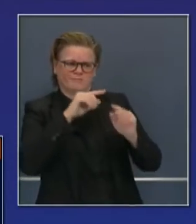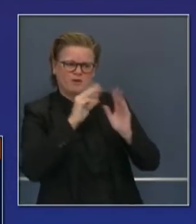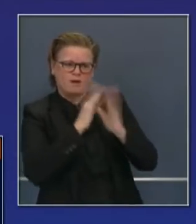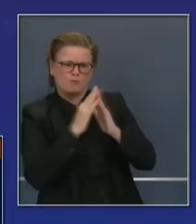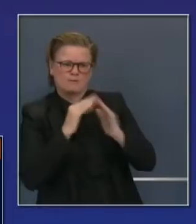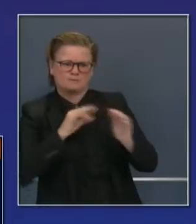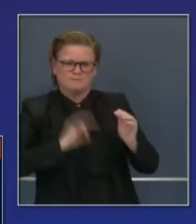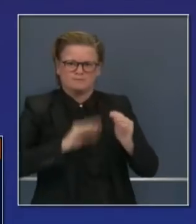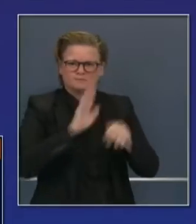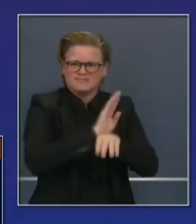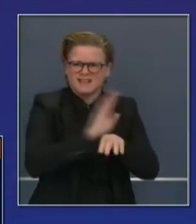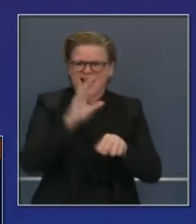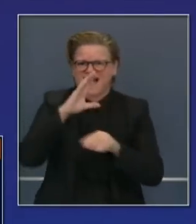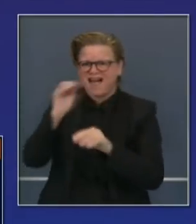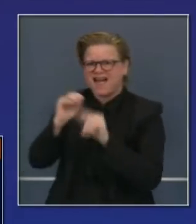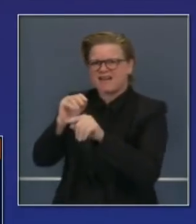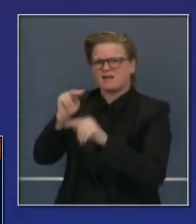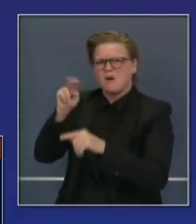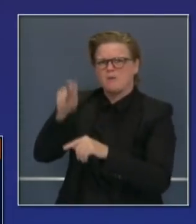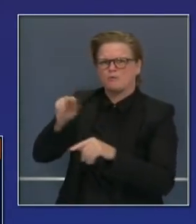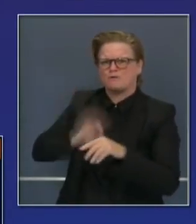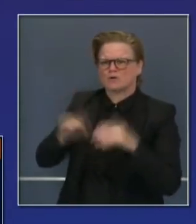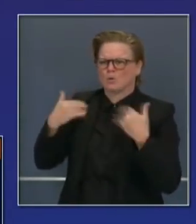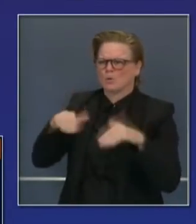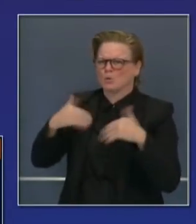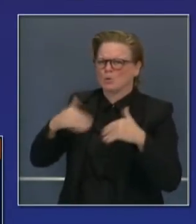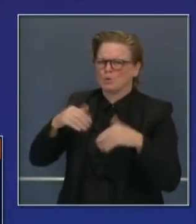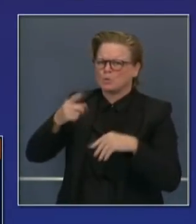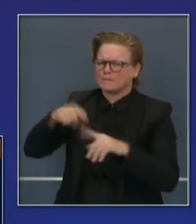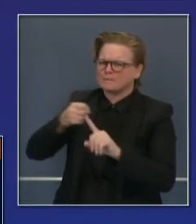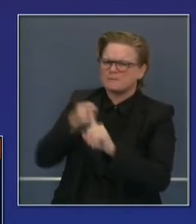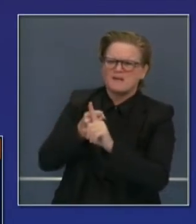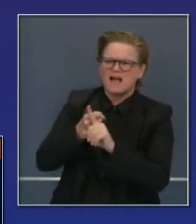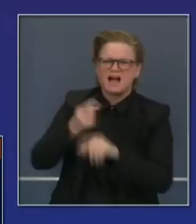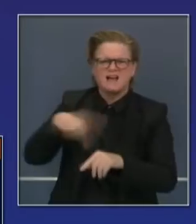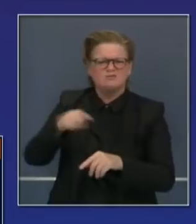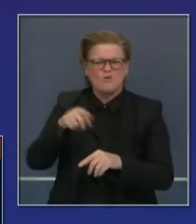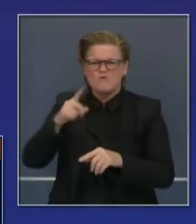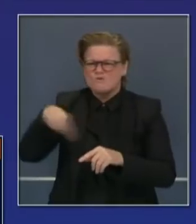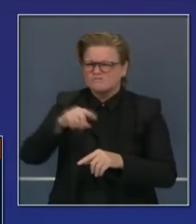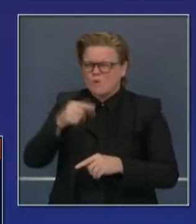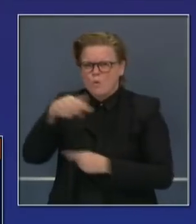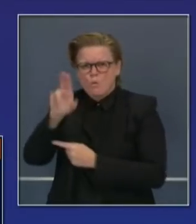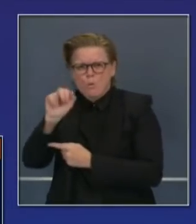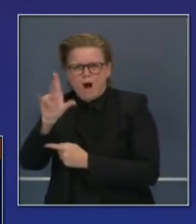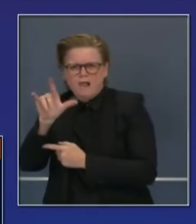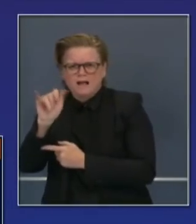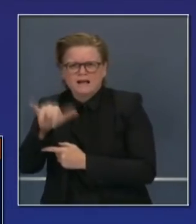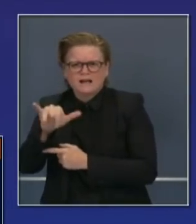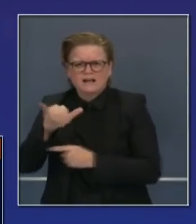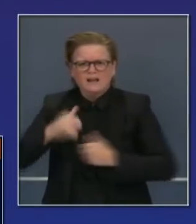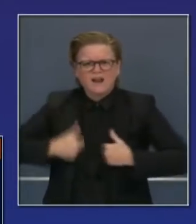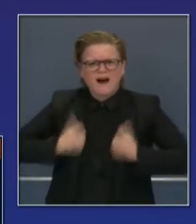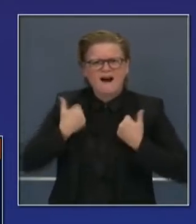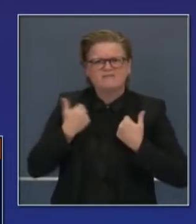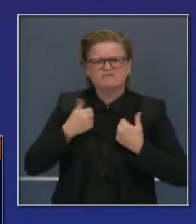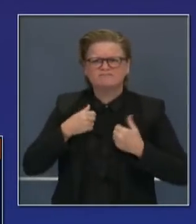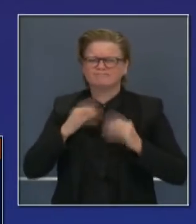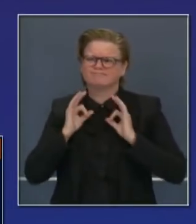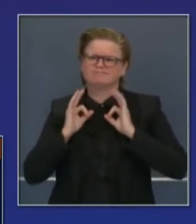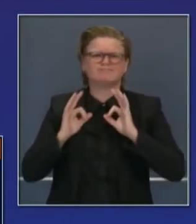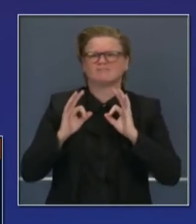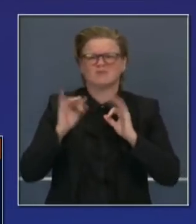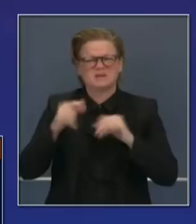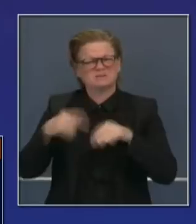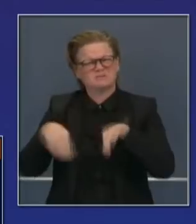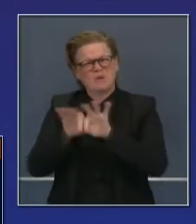of what makes life worth living, meaning what makes our quality of life so special here in the state of California. And they need